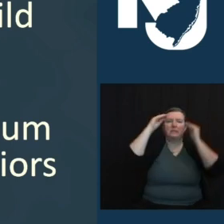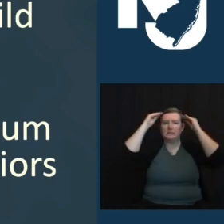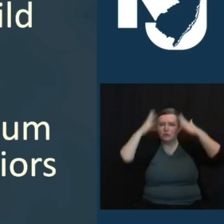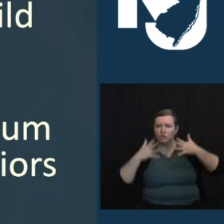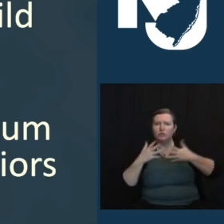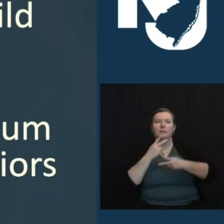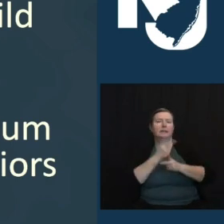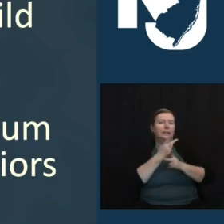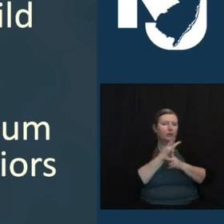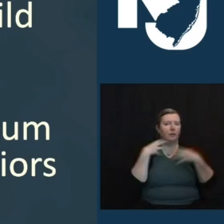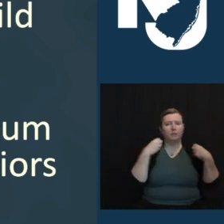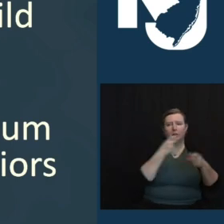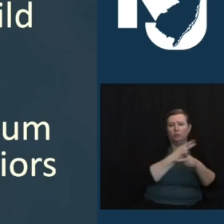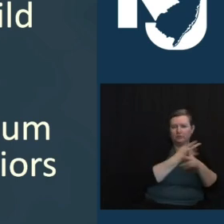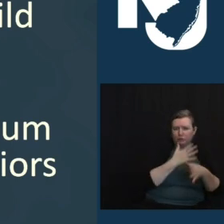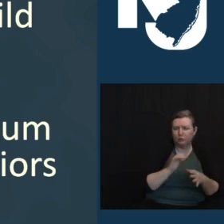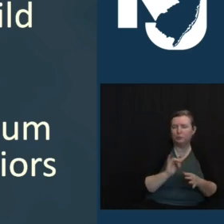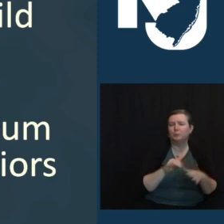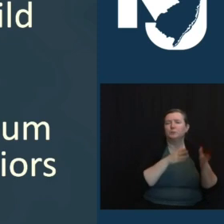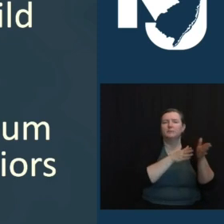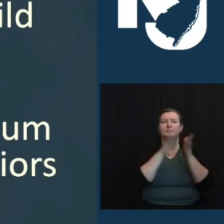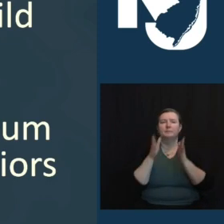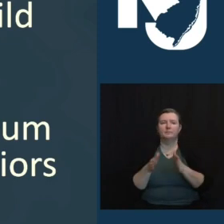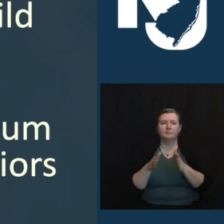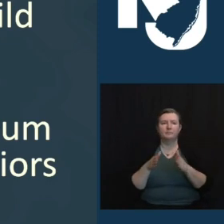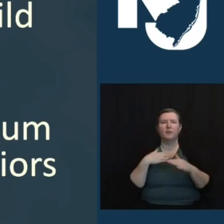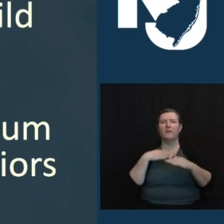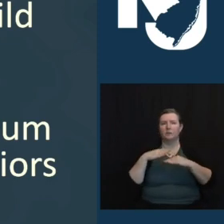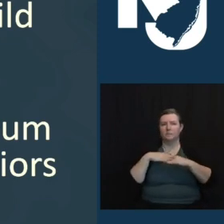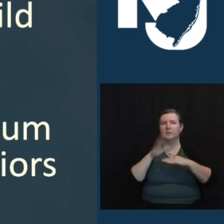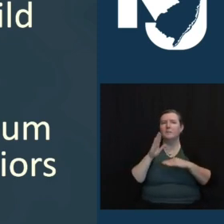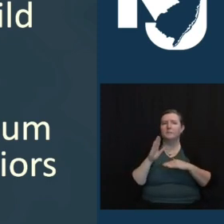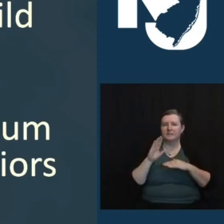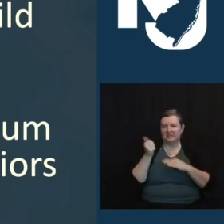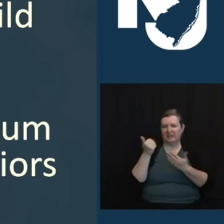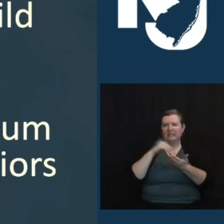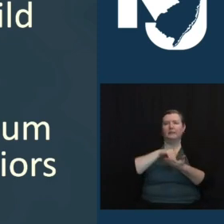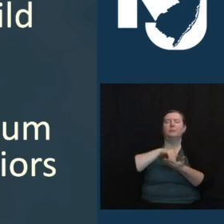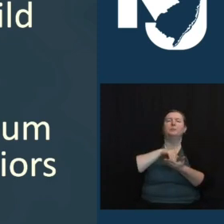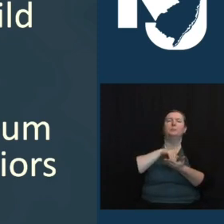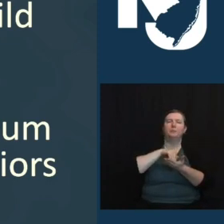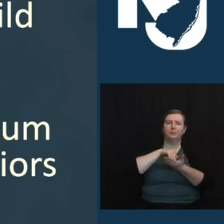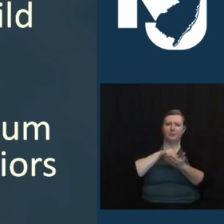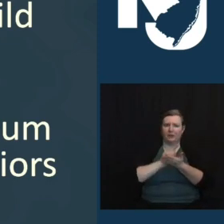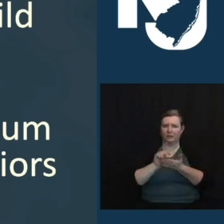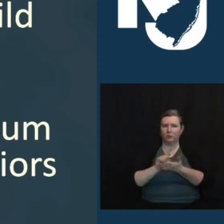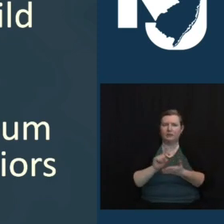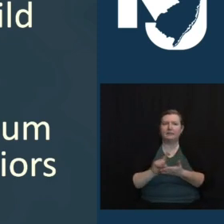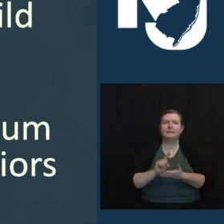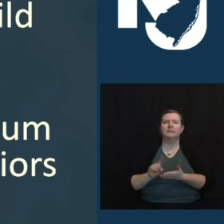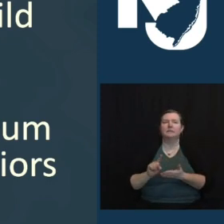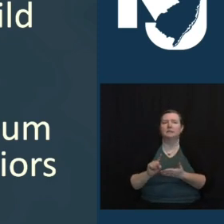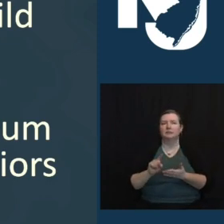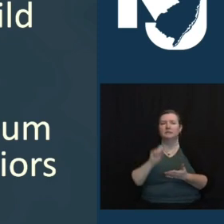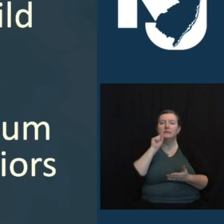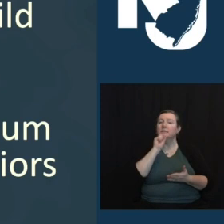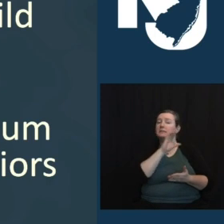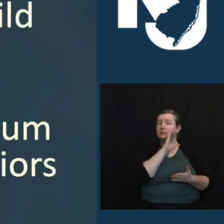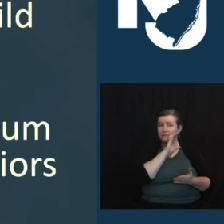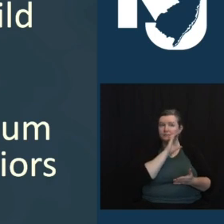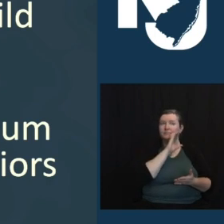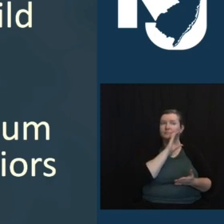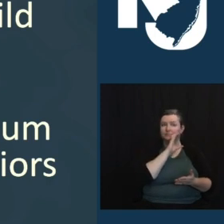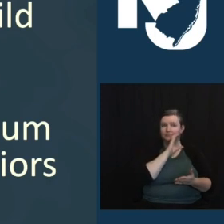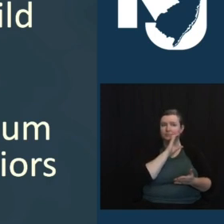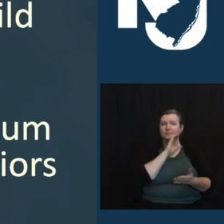minimum of 10,000 doses each week for seniors age 65 and older with Walmart. And our call center has been reaching